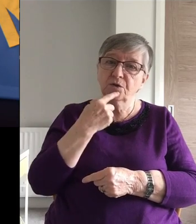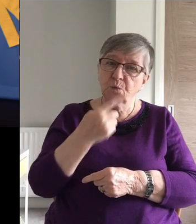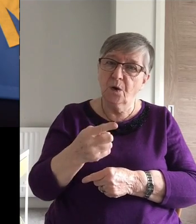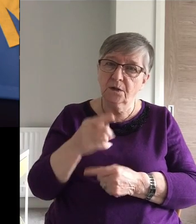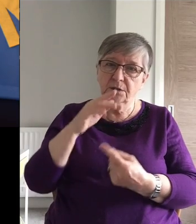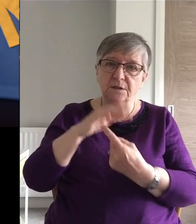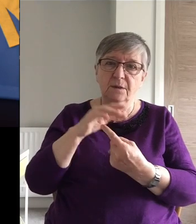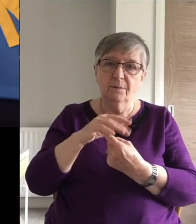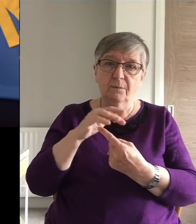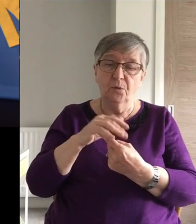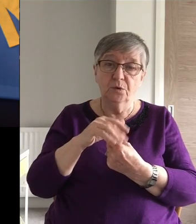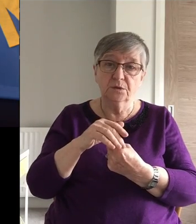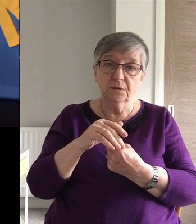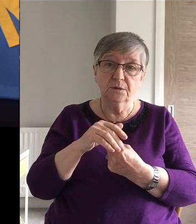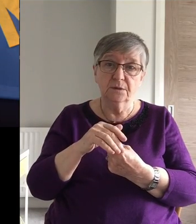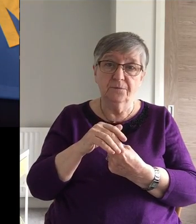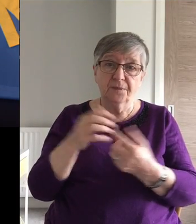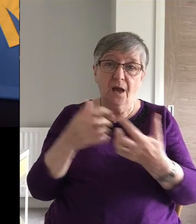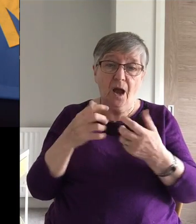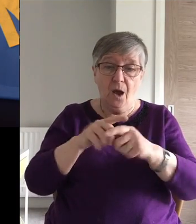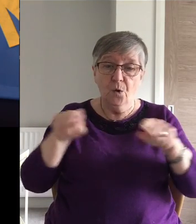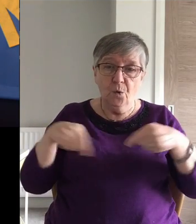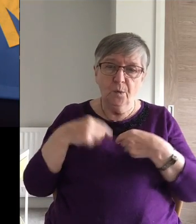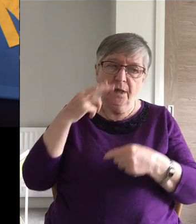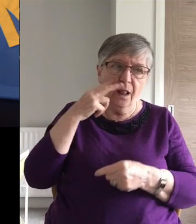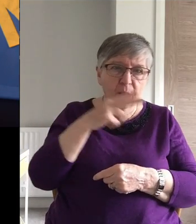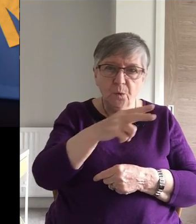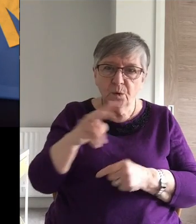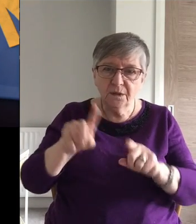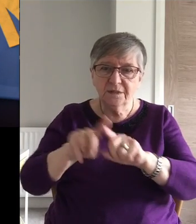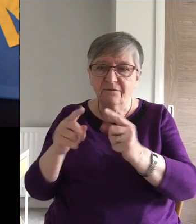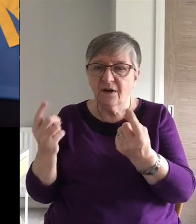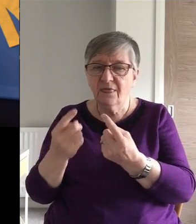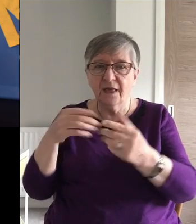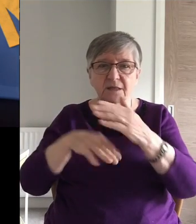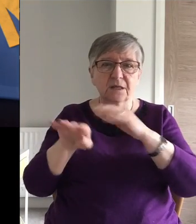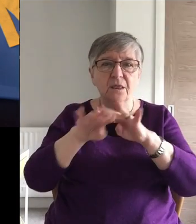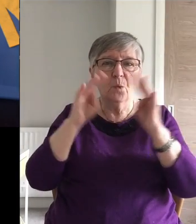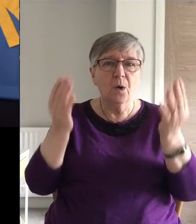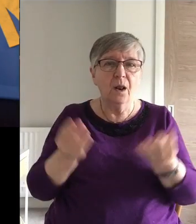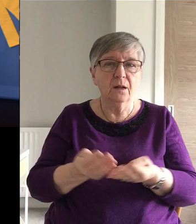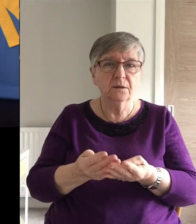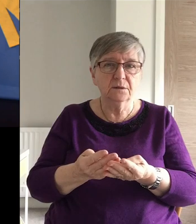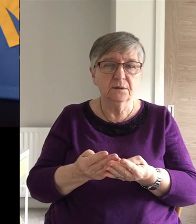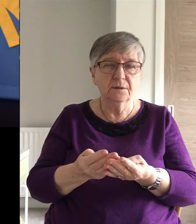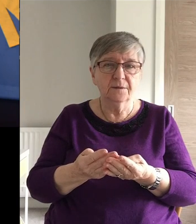the instinctive way in which we look at things and the things that we pick up from the world around us.